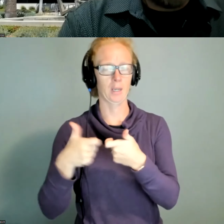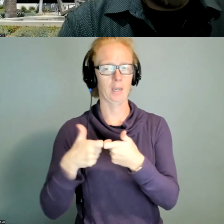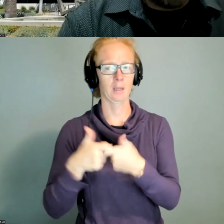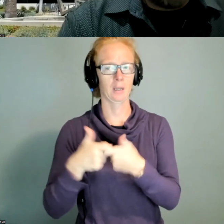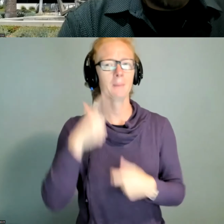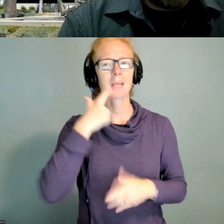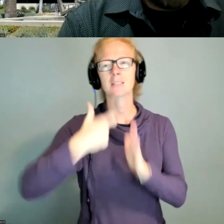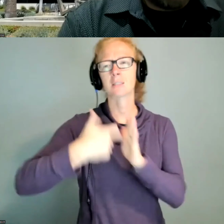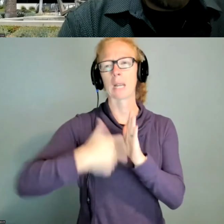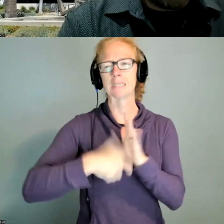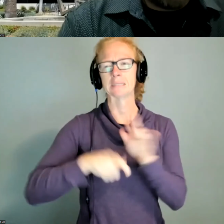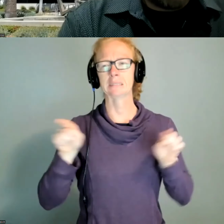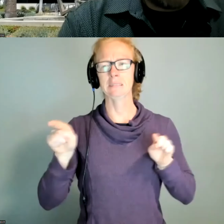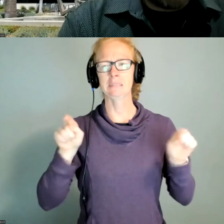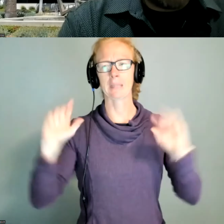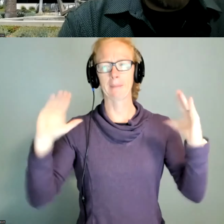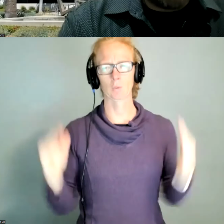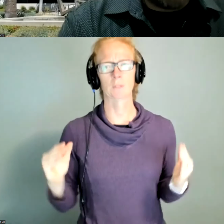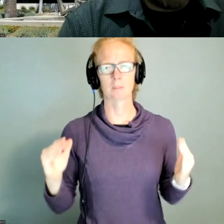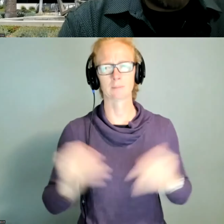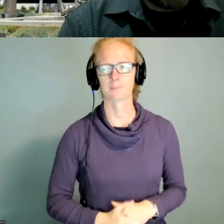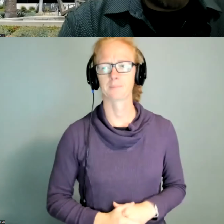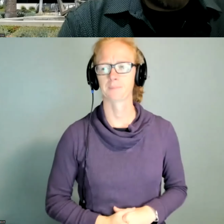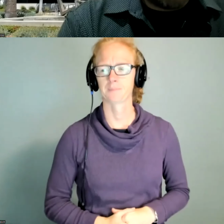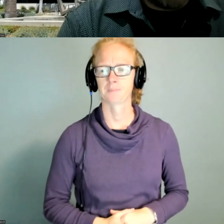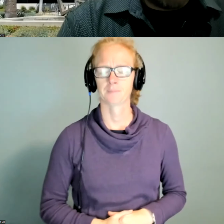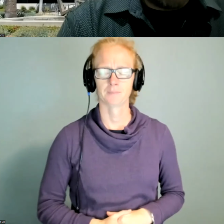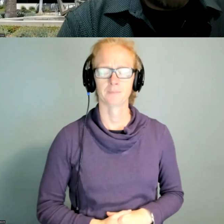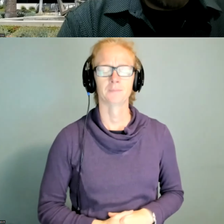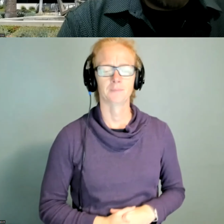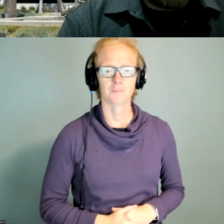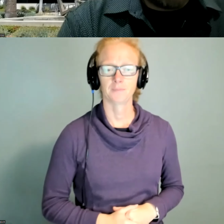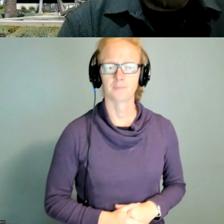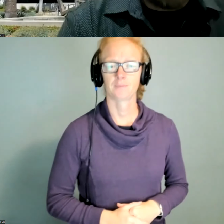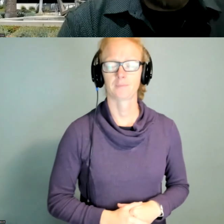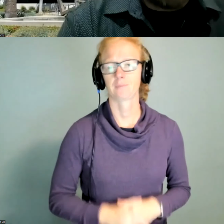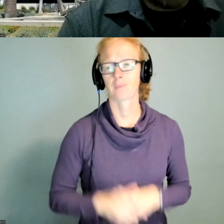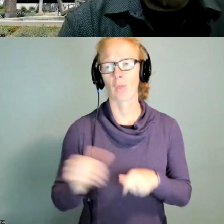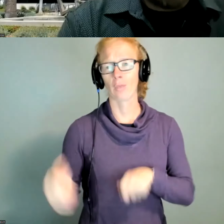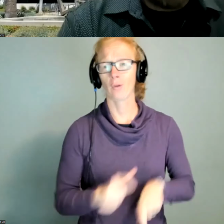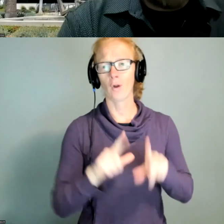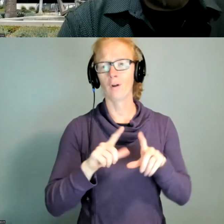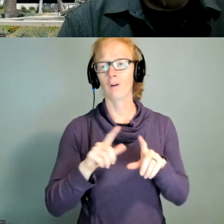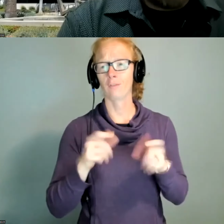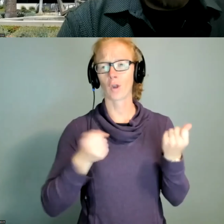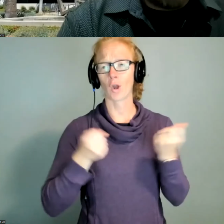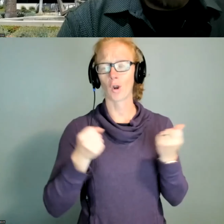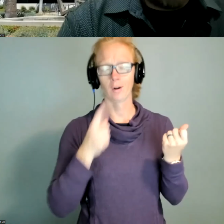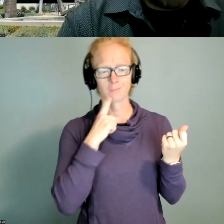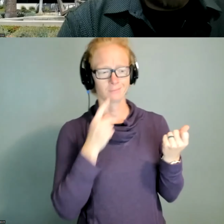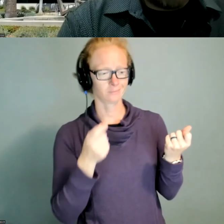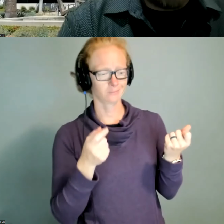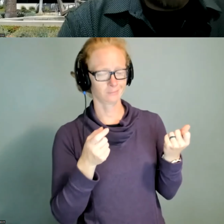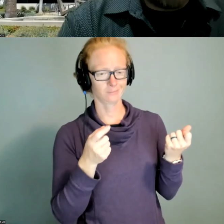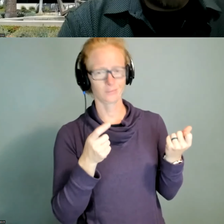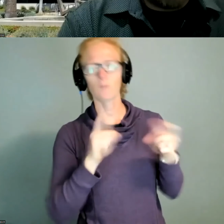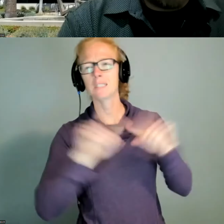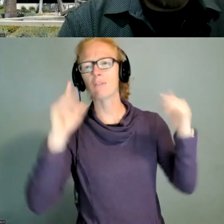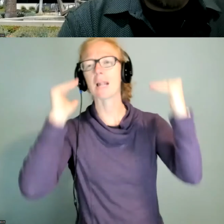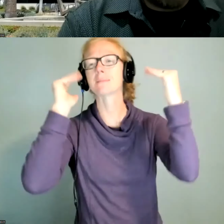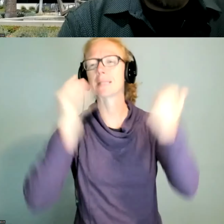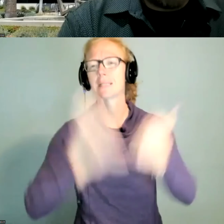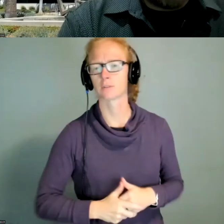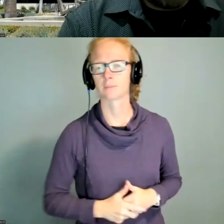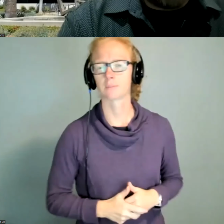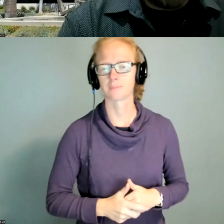the price. And again, everybody, a golf cart looks like a golf cart, or an NEV looks like a golf cart, and you have different expectations.